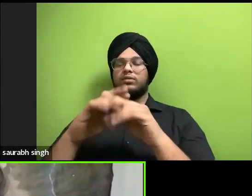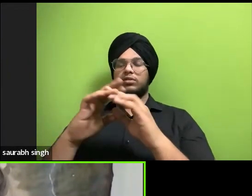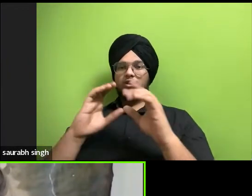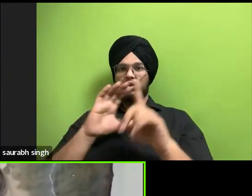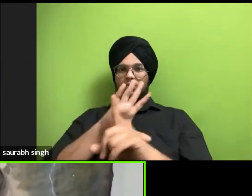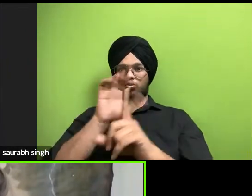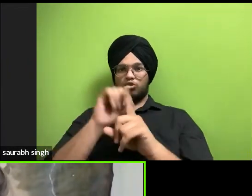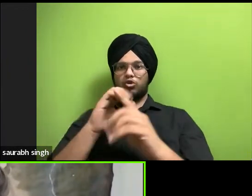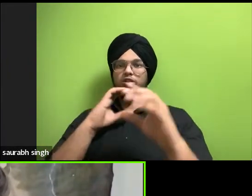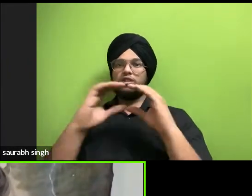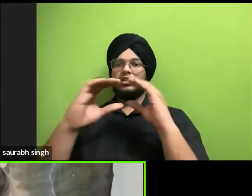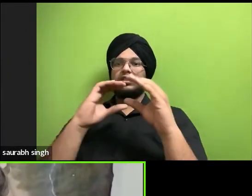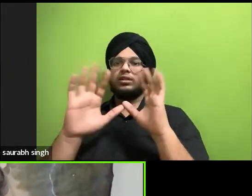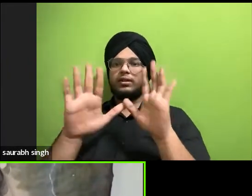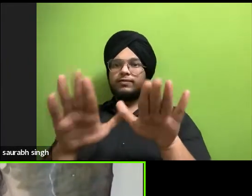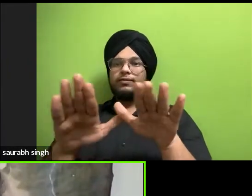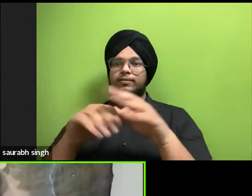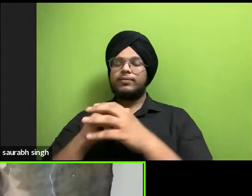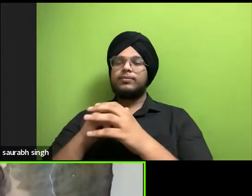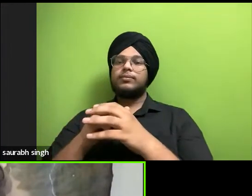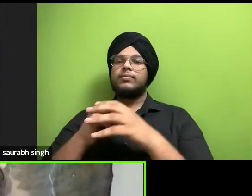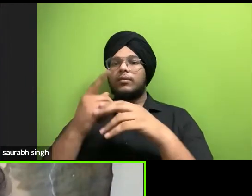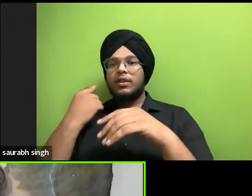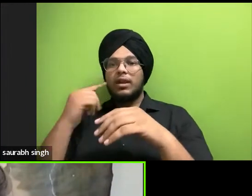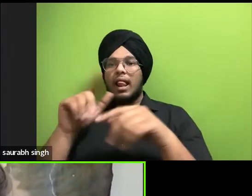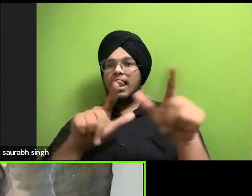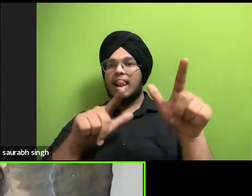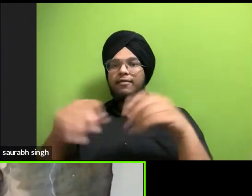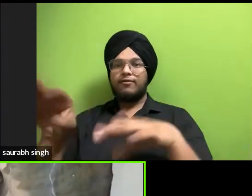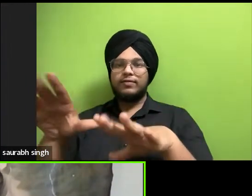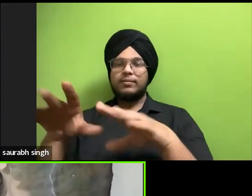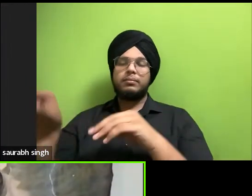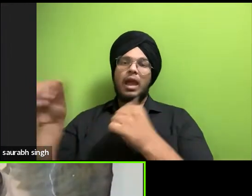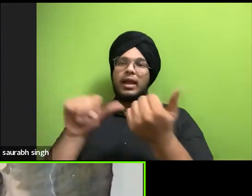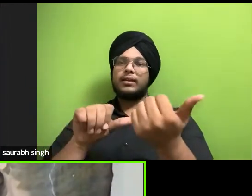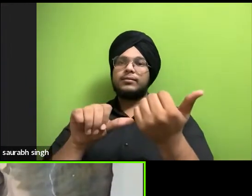communities, people leaving and coming back.